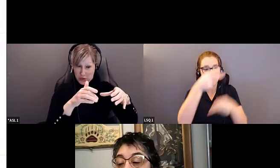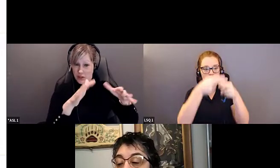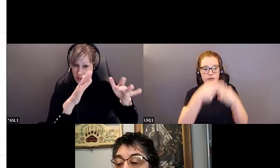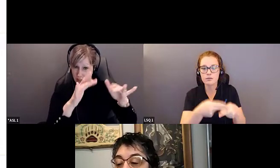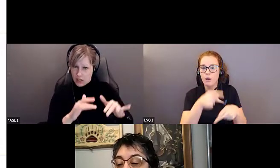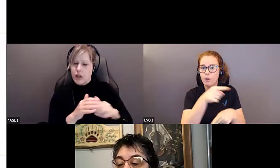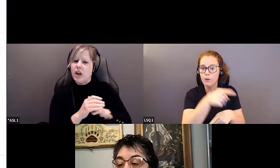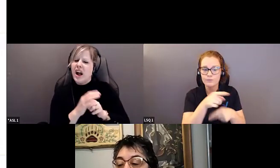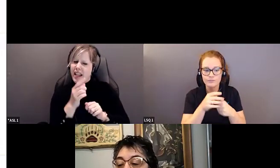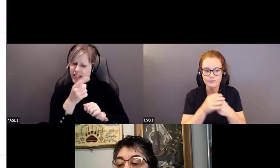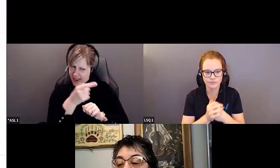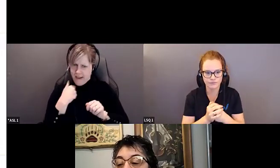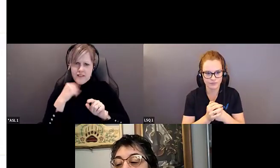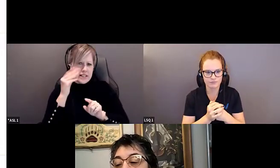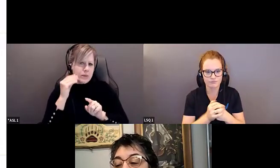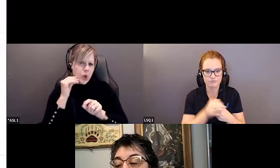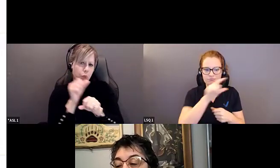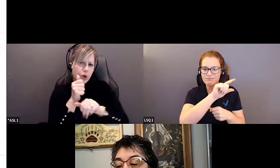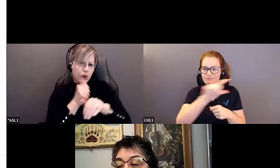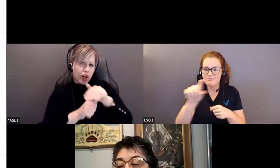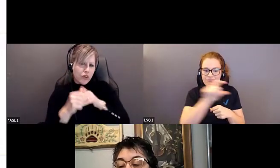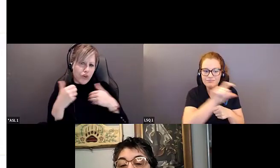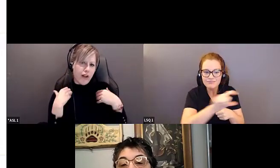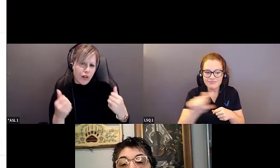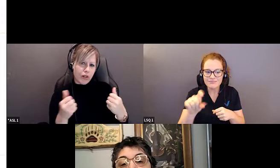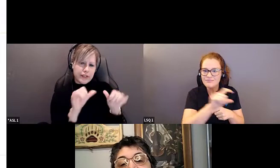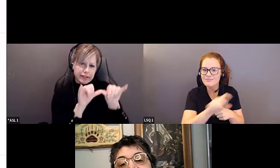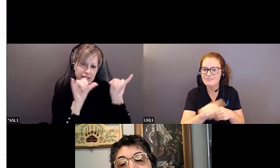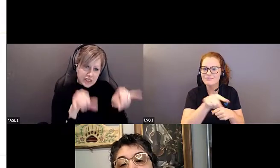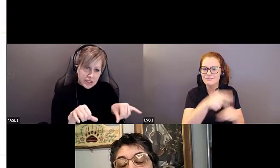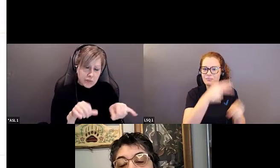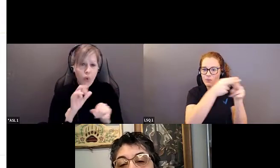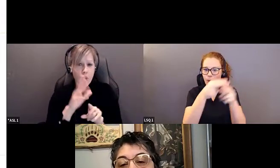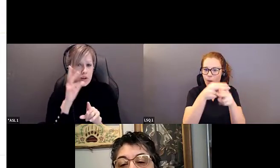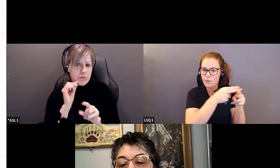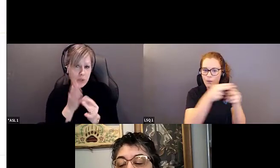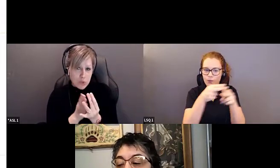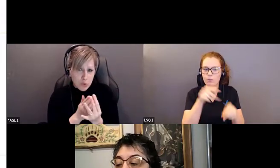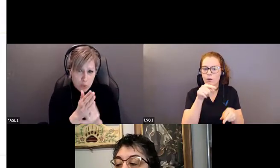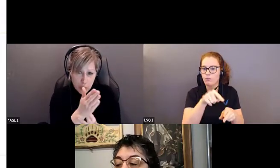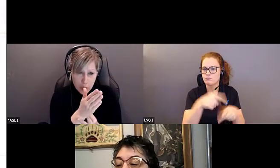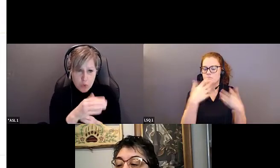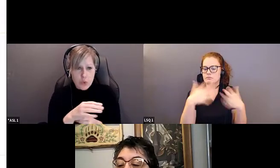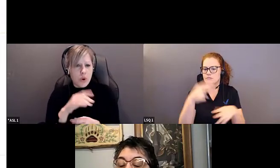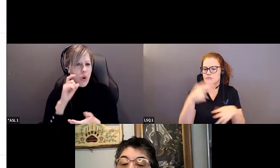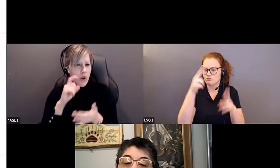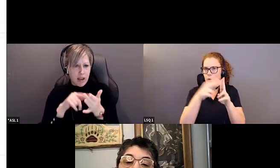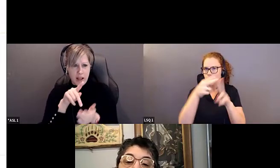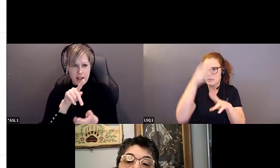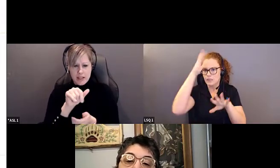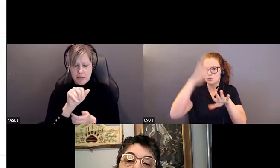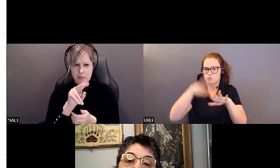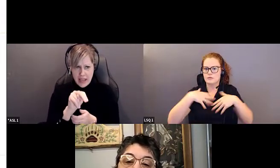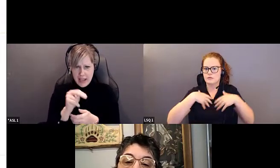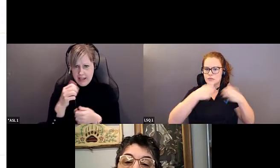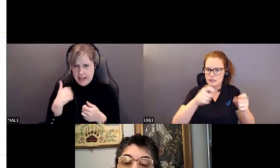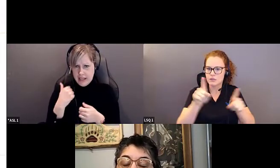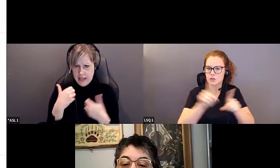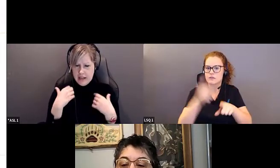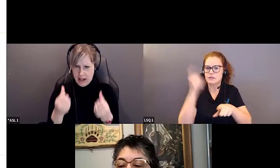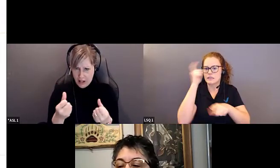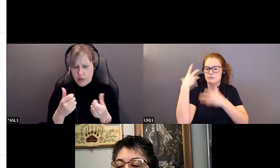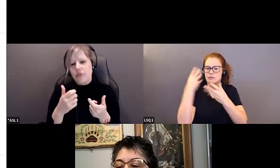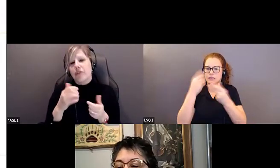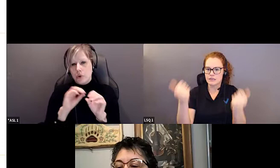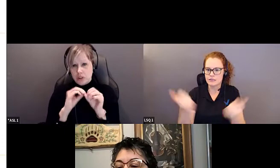of the health system, lived experience, represent pan-Canadian health organizations, and provincial